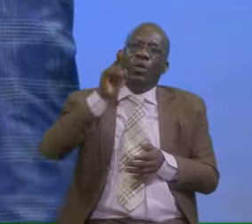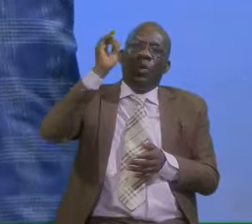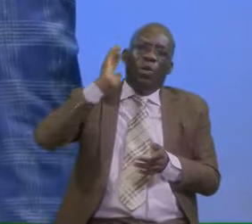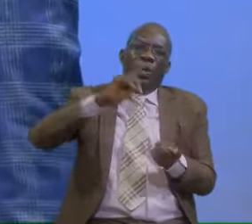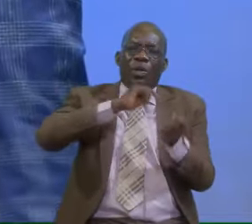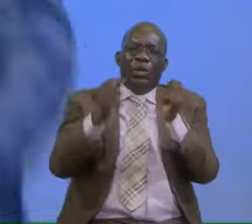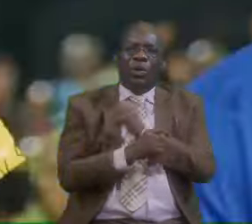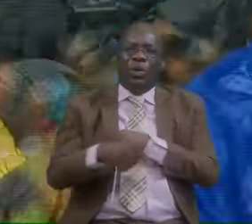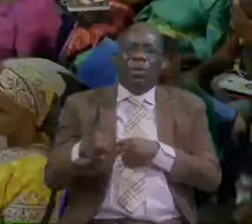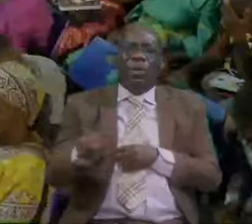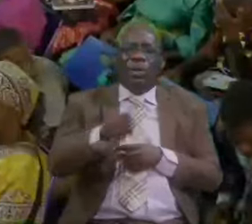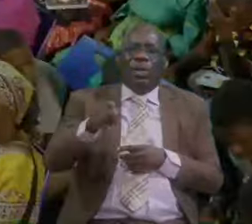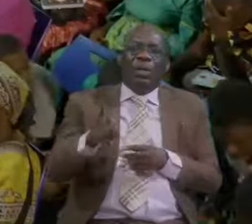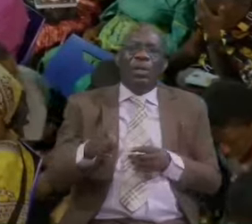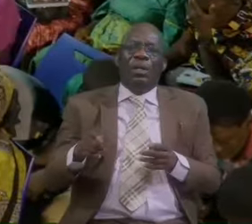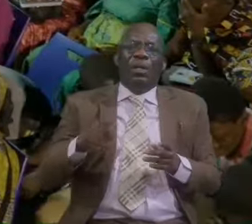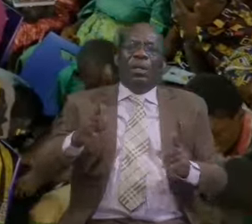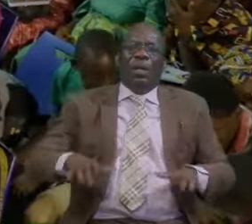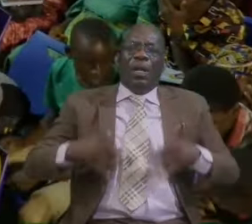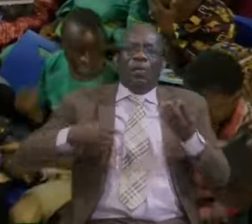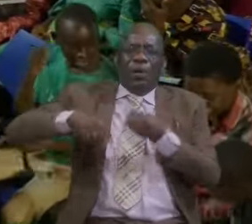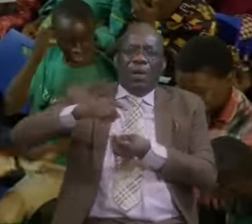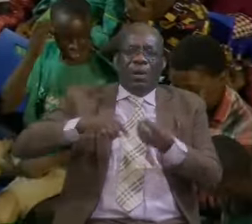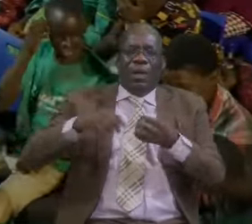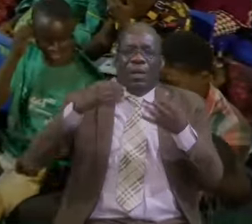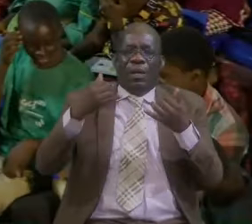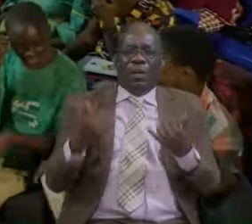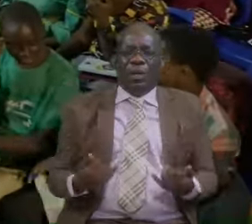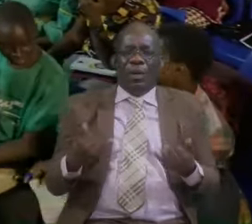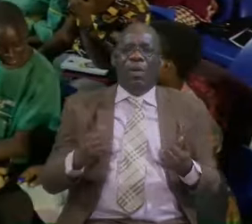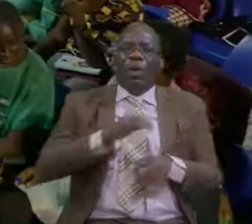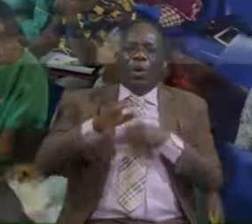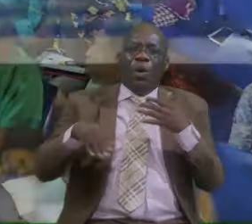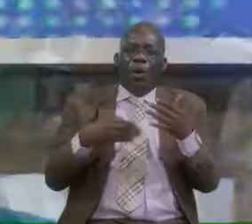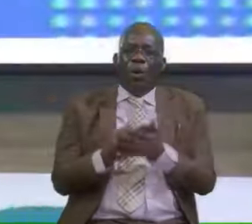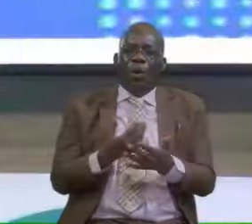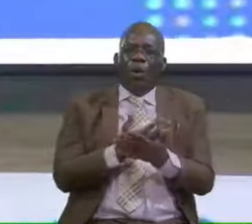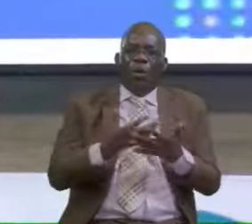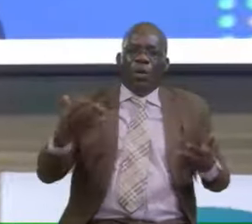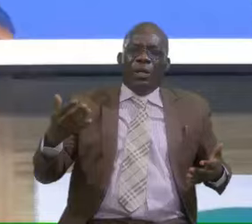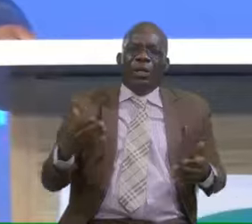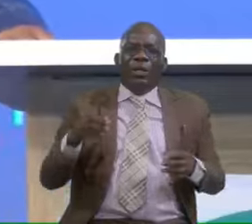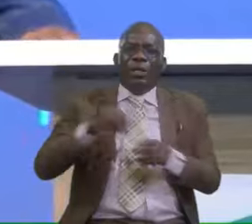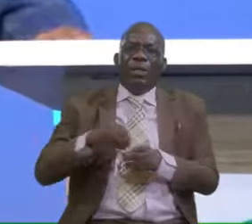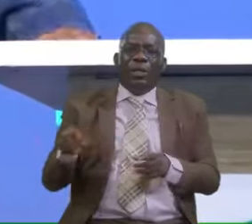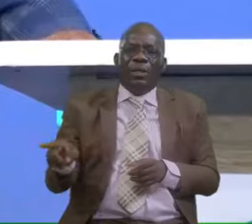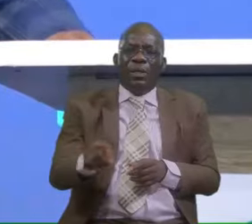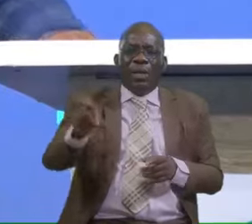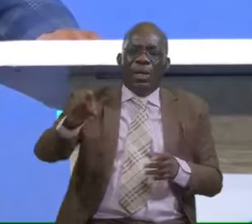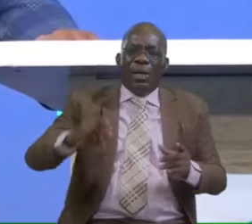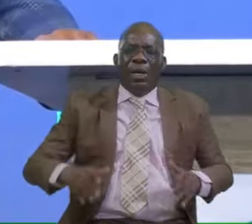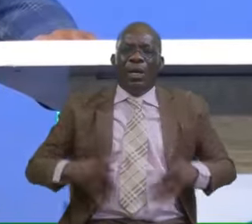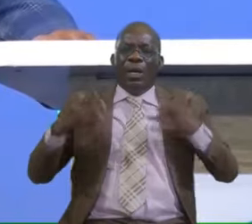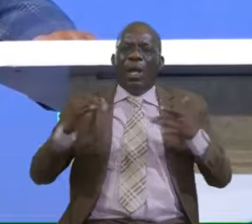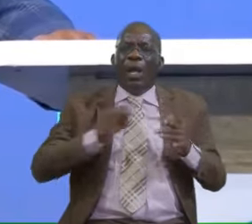around right now. I pray all the wastage in their lives. I pray, Lord, you'll